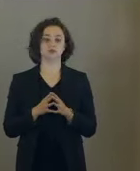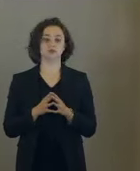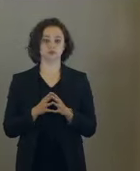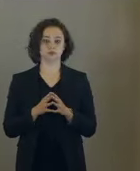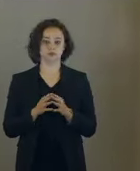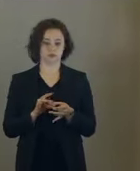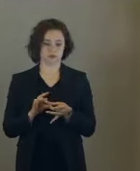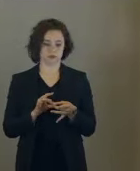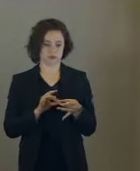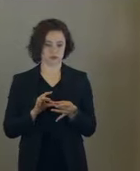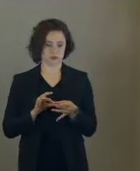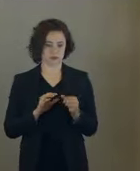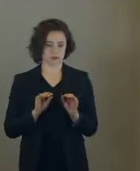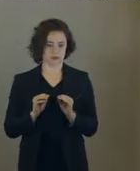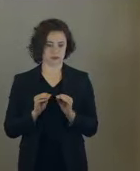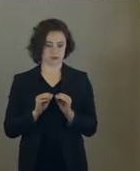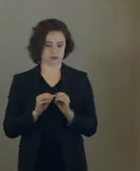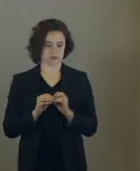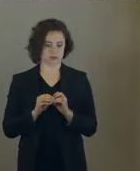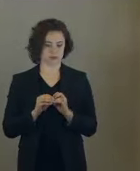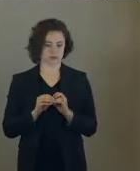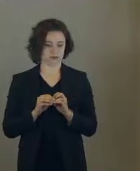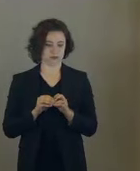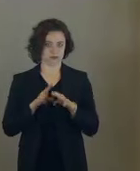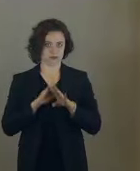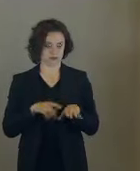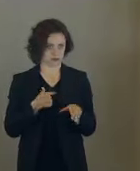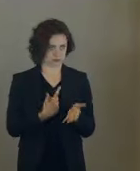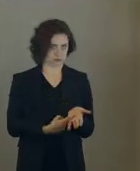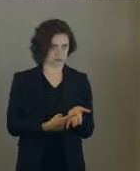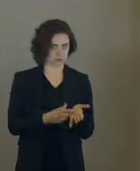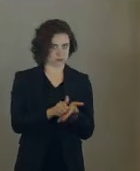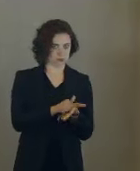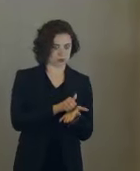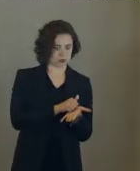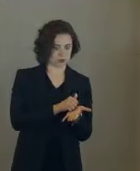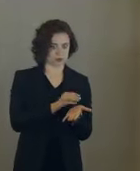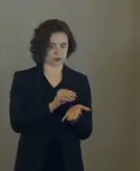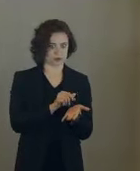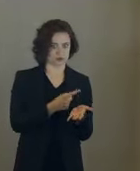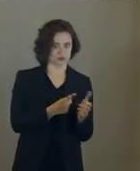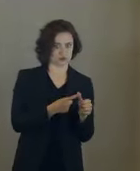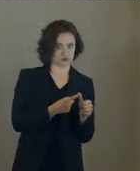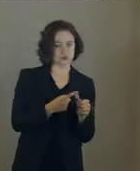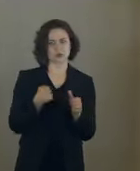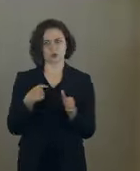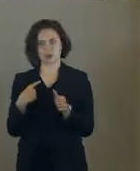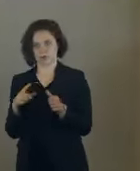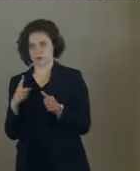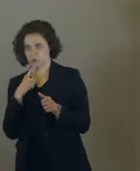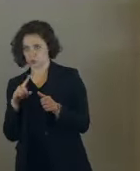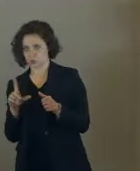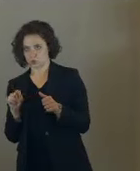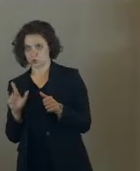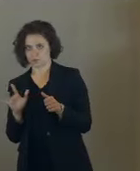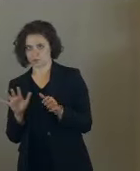Yeah, I know, but I was just going on the agenda. So, Yeah. Agenda lists compensation. Compensation. For 25. for 25.